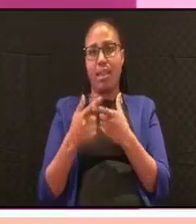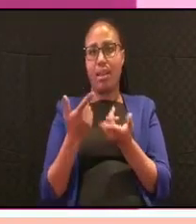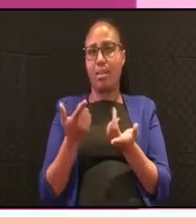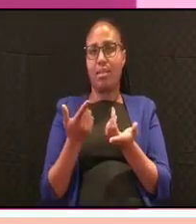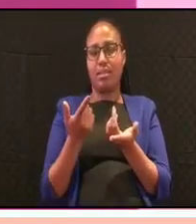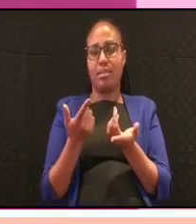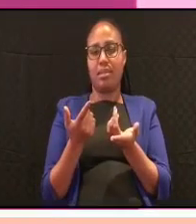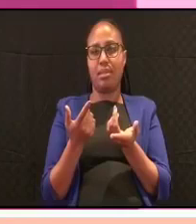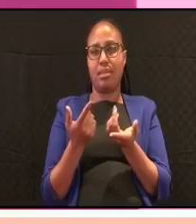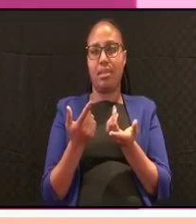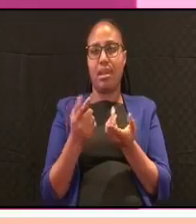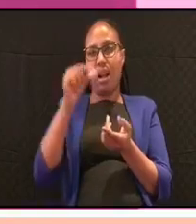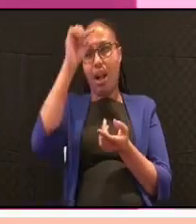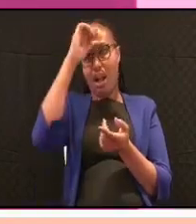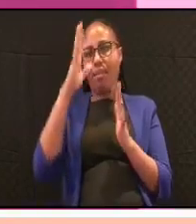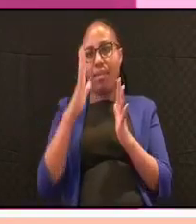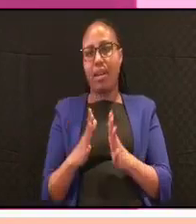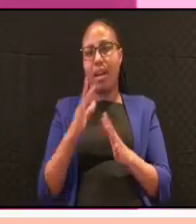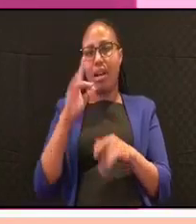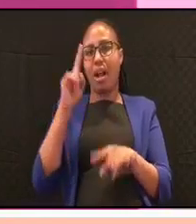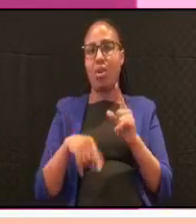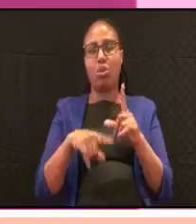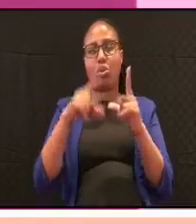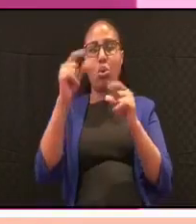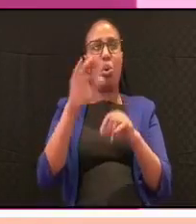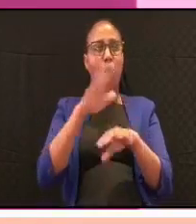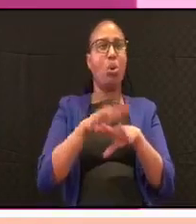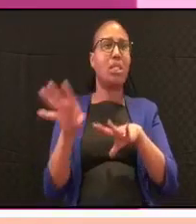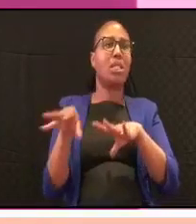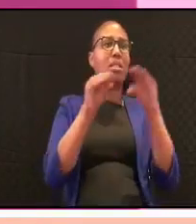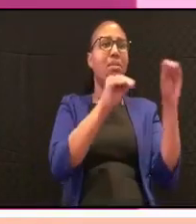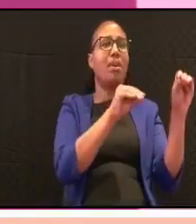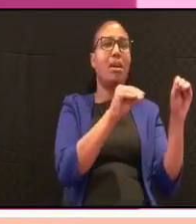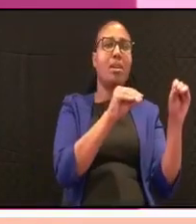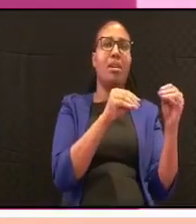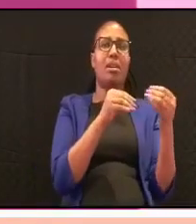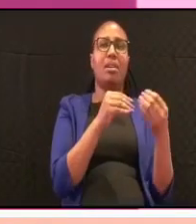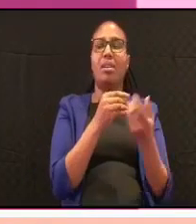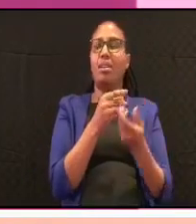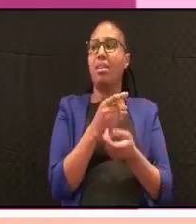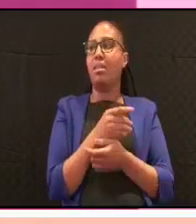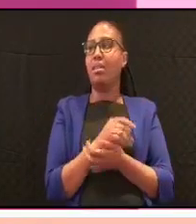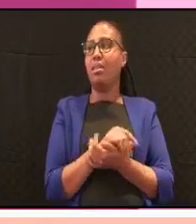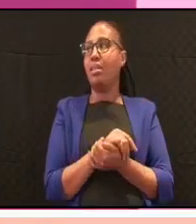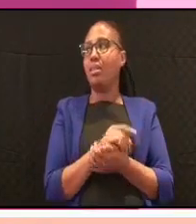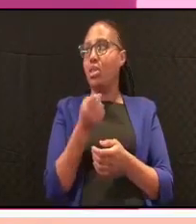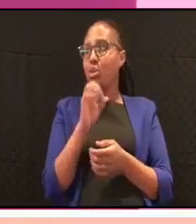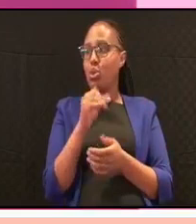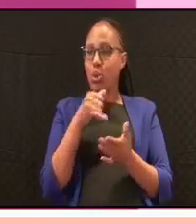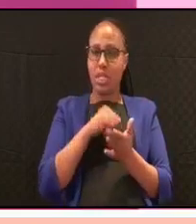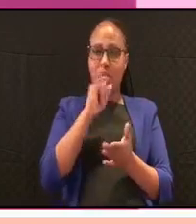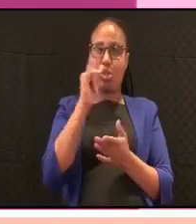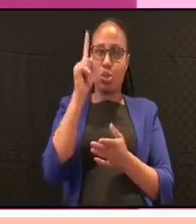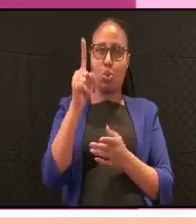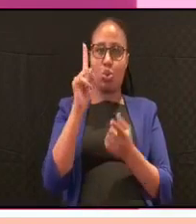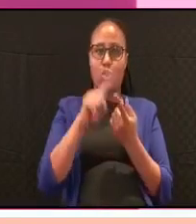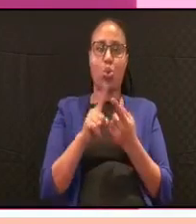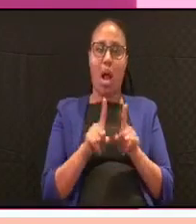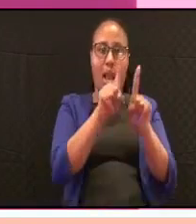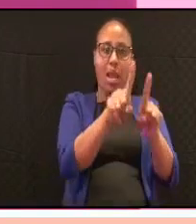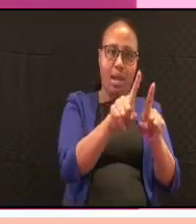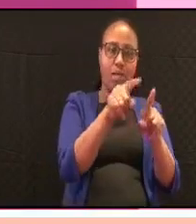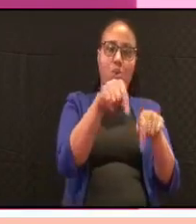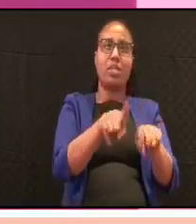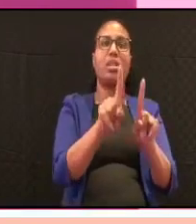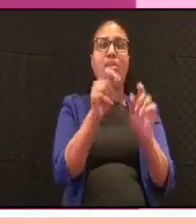narrow. A governor cannot go on transfer. He has just to stay there. So it's you to align yourself with